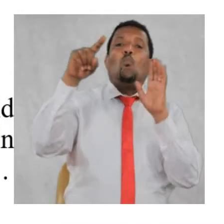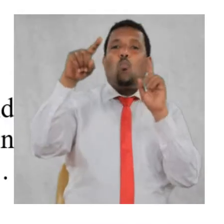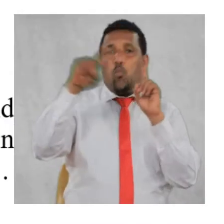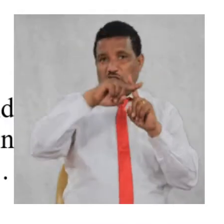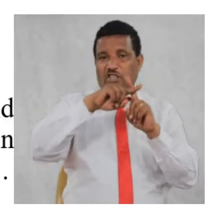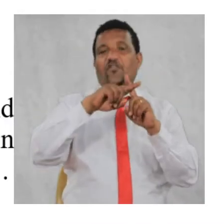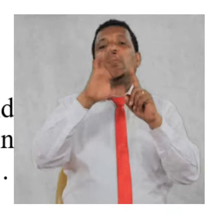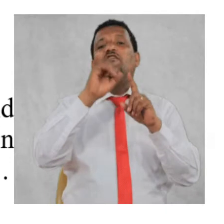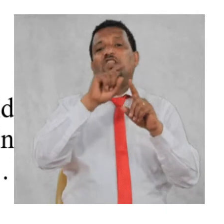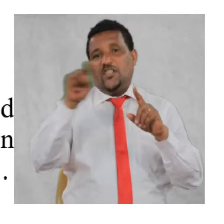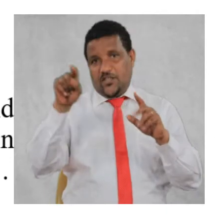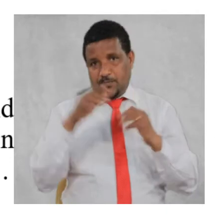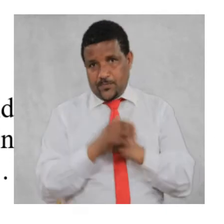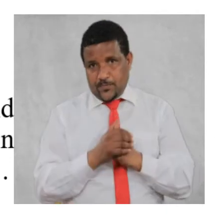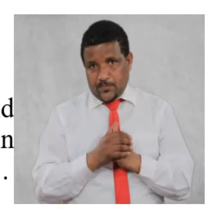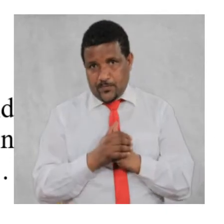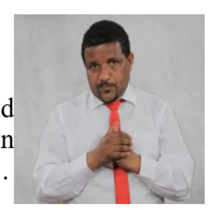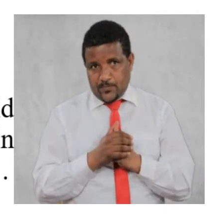infinity.